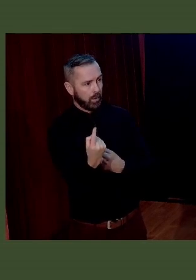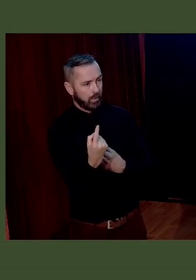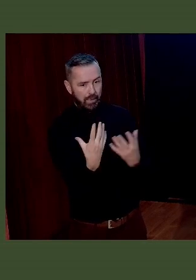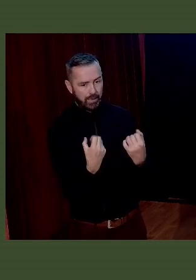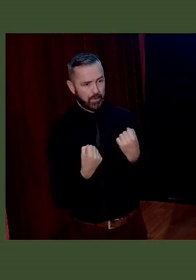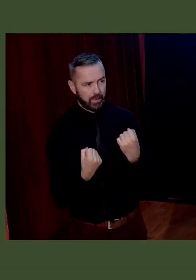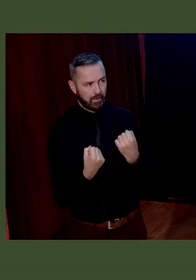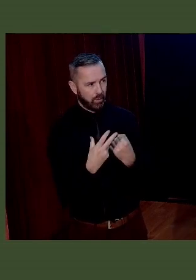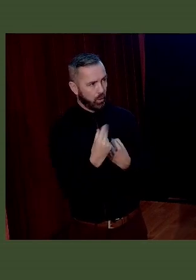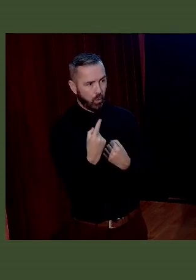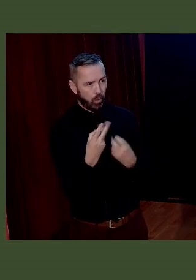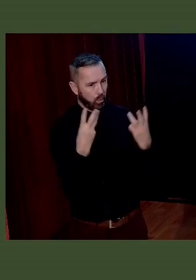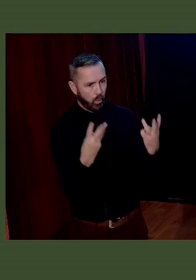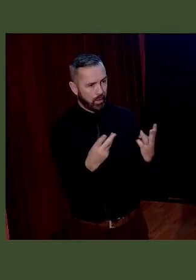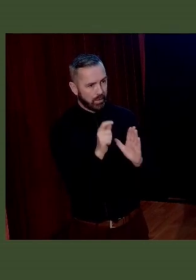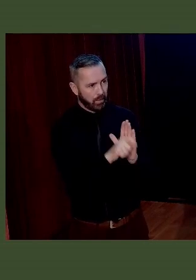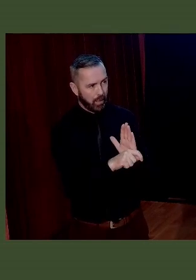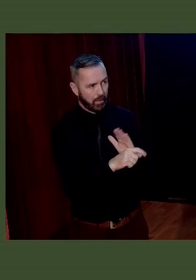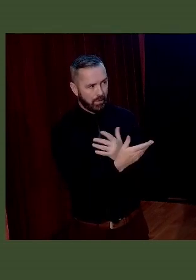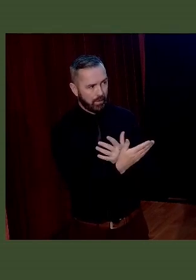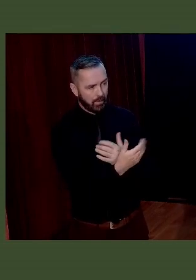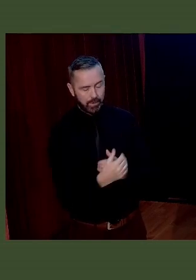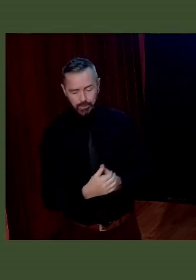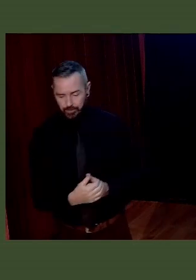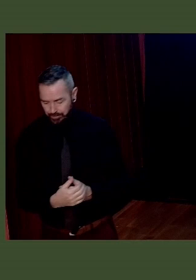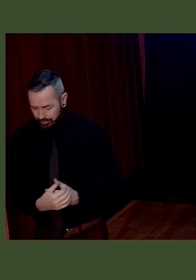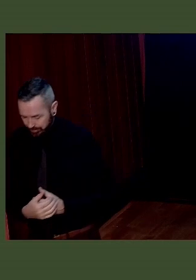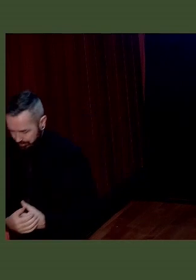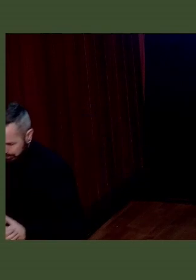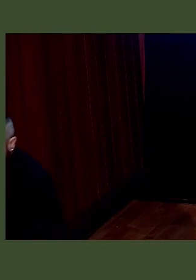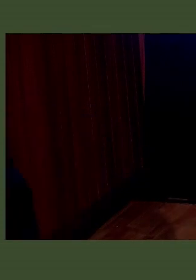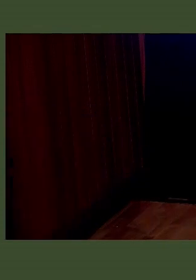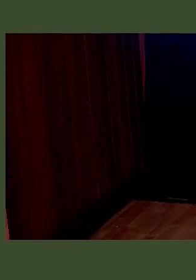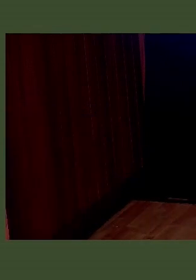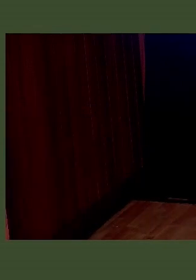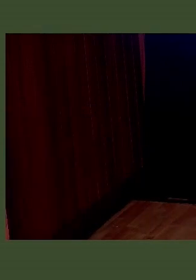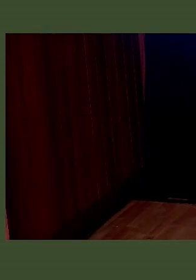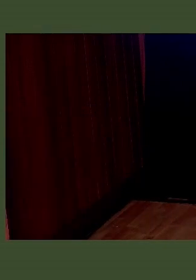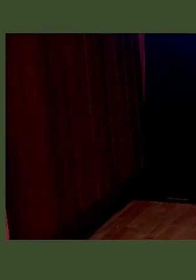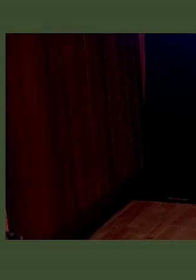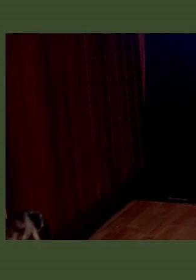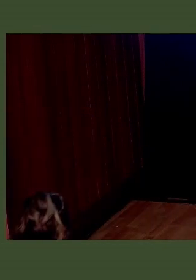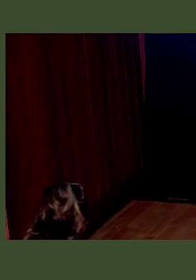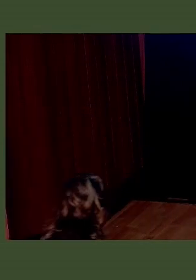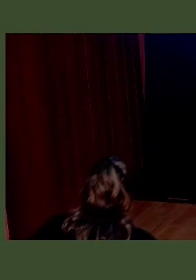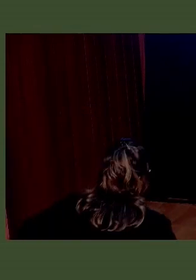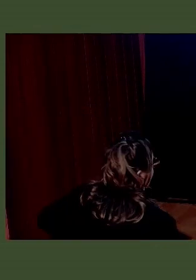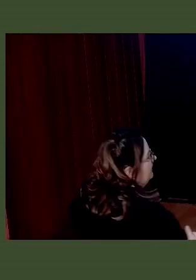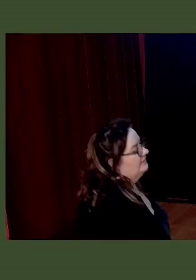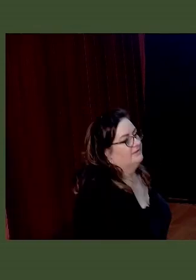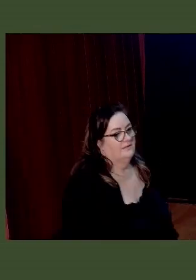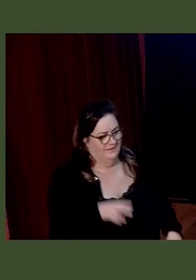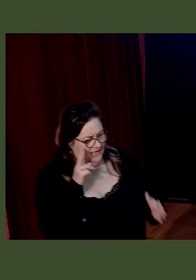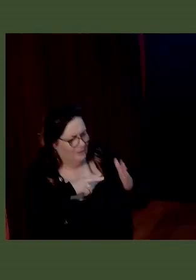nobody took it up. Nobody at all took it up. They looked at it and they said, you must be joking. We will stick as we